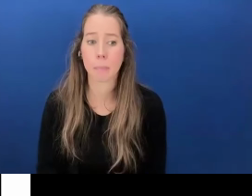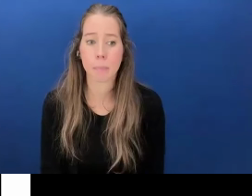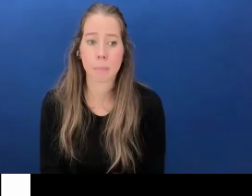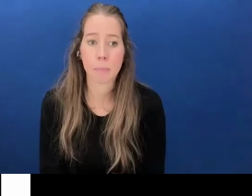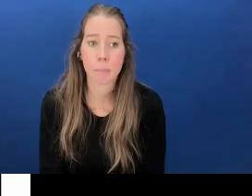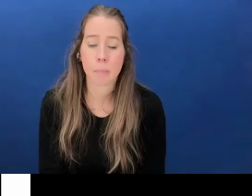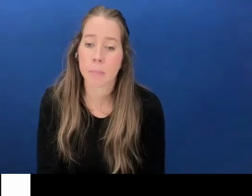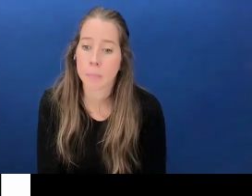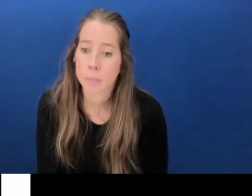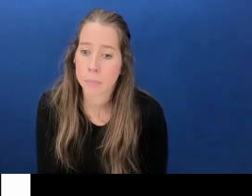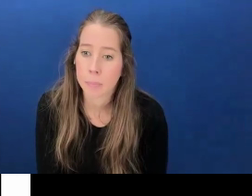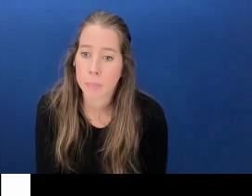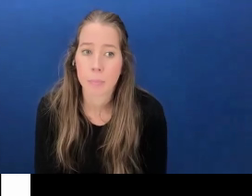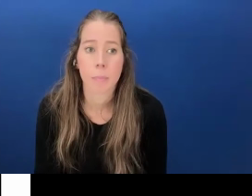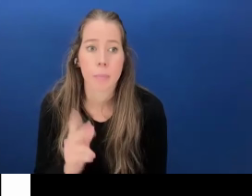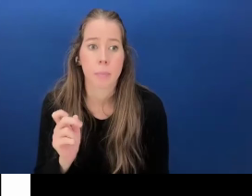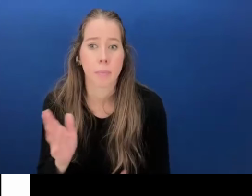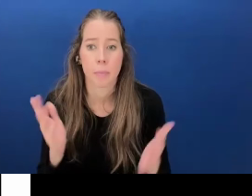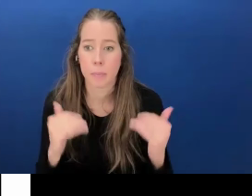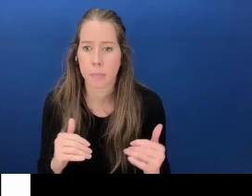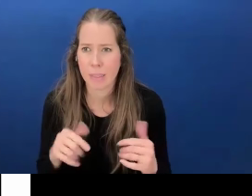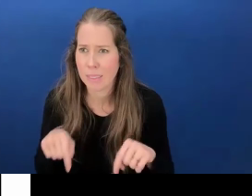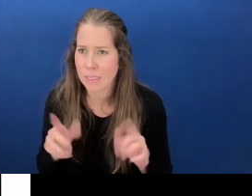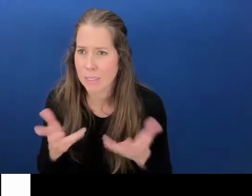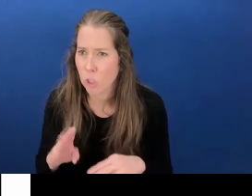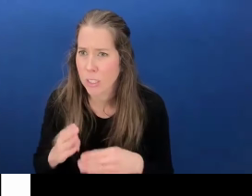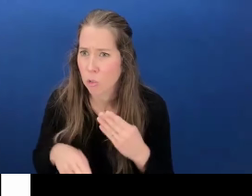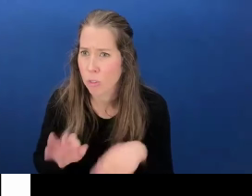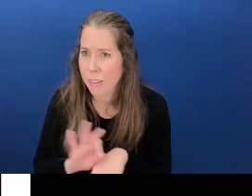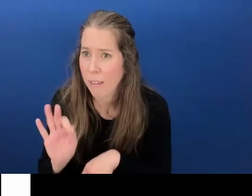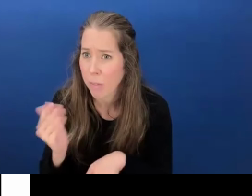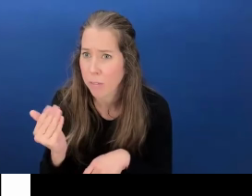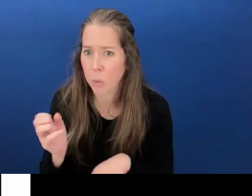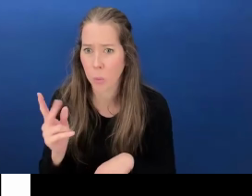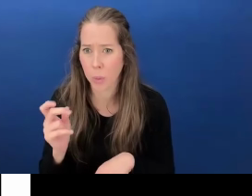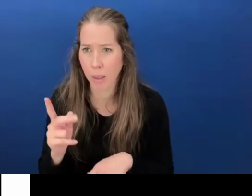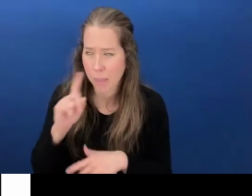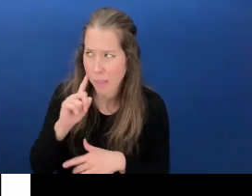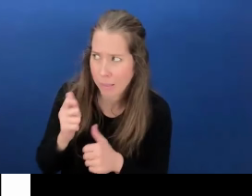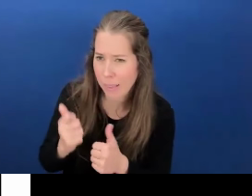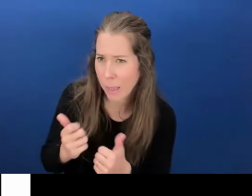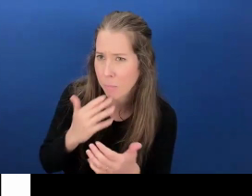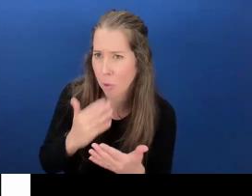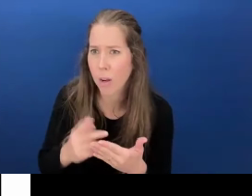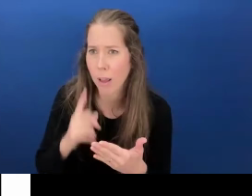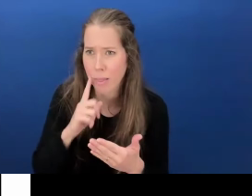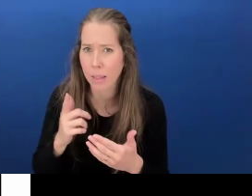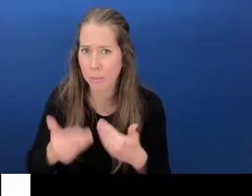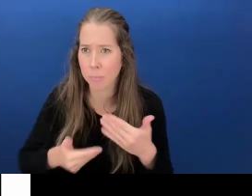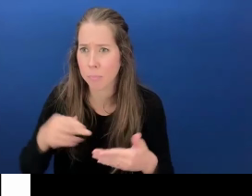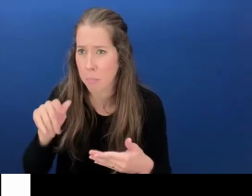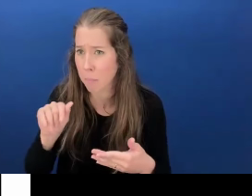All right. Session's over at 9:15. 9:15, okay, all right, I'm like, I think I'm good, I'm pacing myself all right,